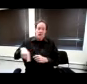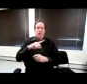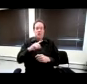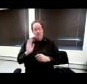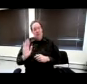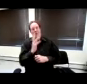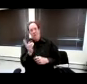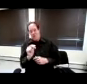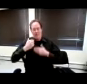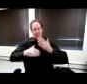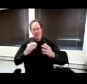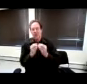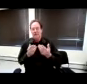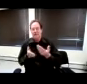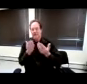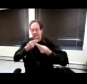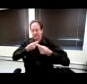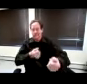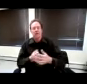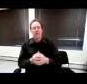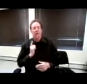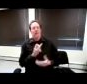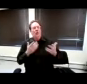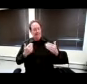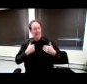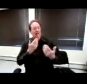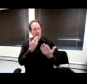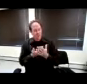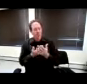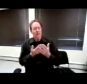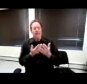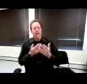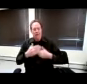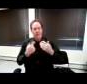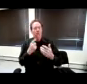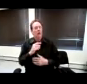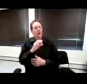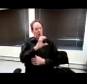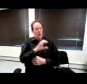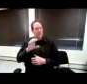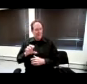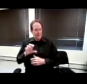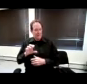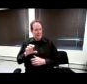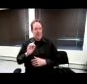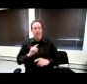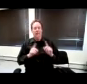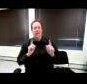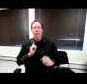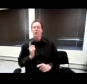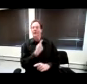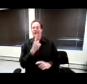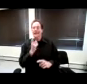Like I said, we already had a really good process for closed captioning, but we had to make an effort to